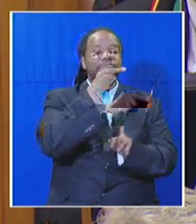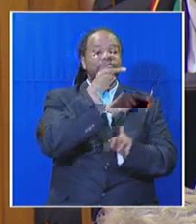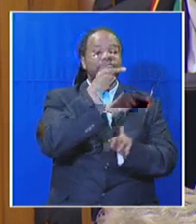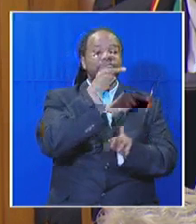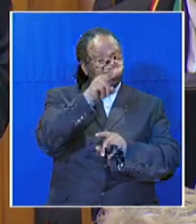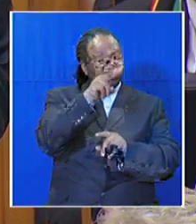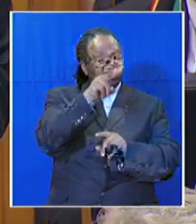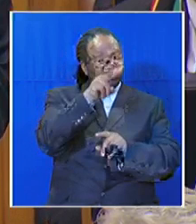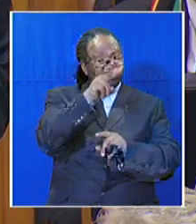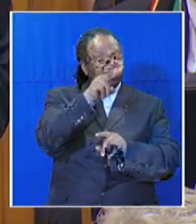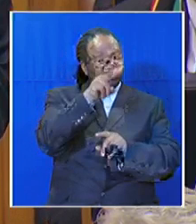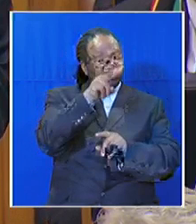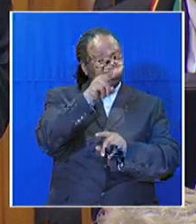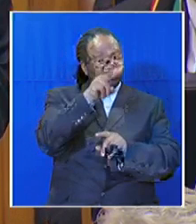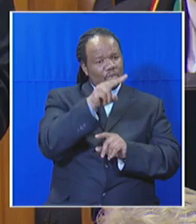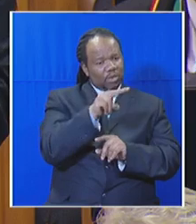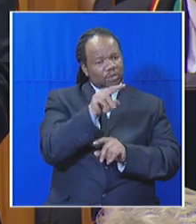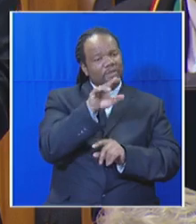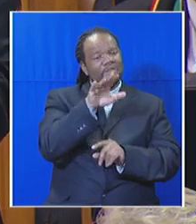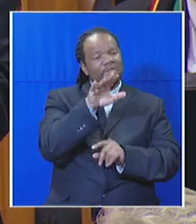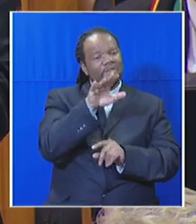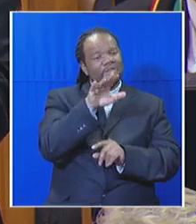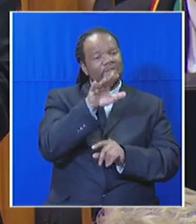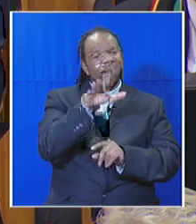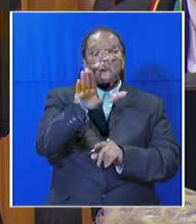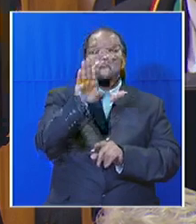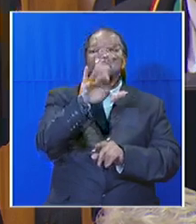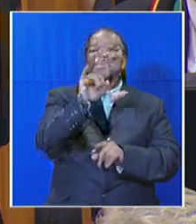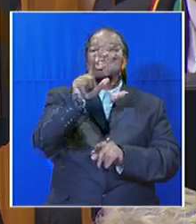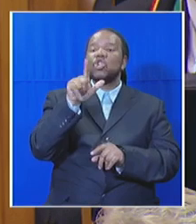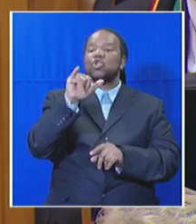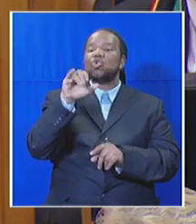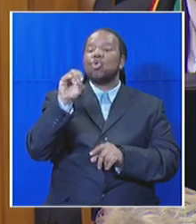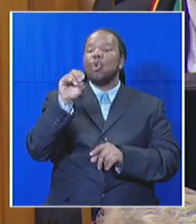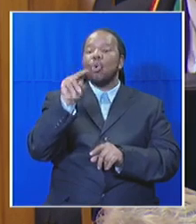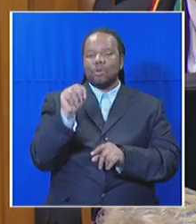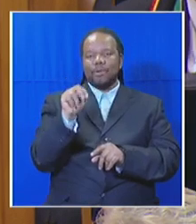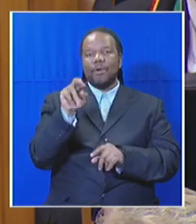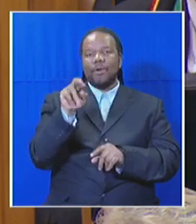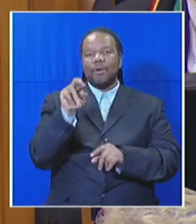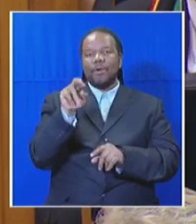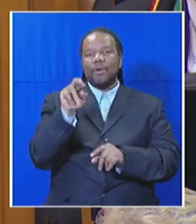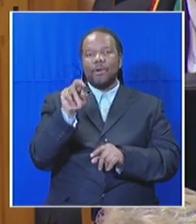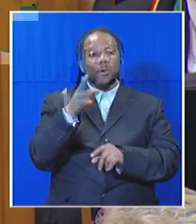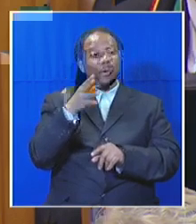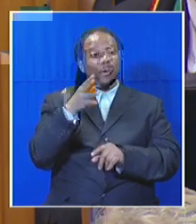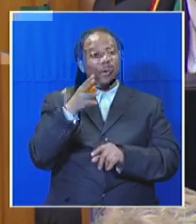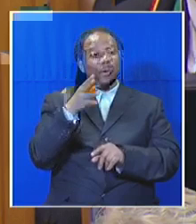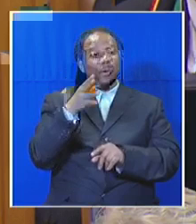Fine, we will sink into the new development bank, should be spent here in South